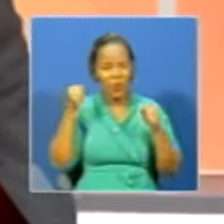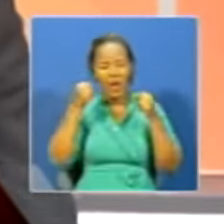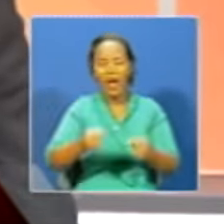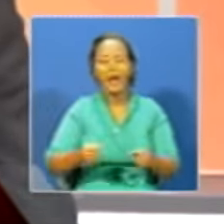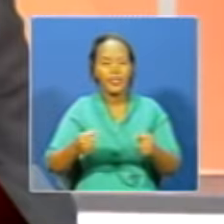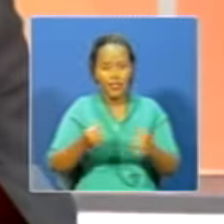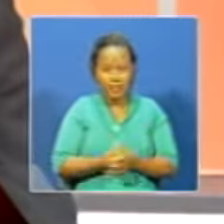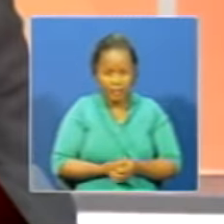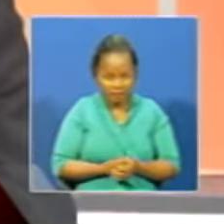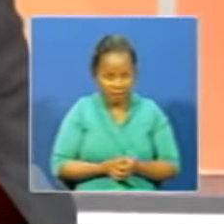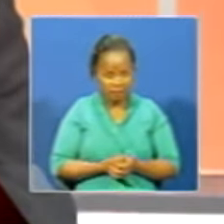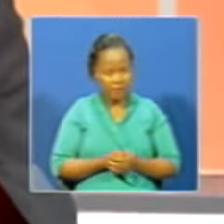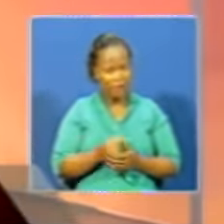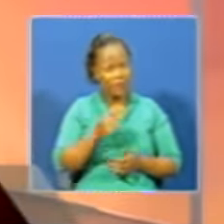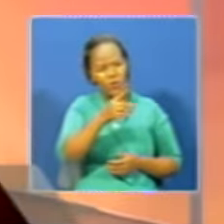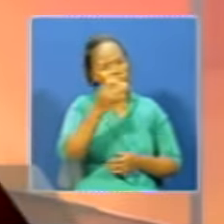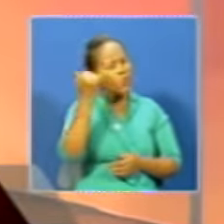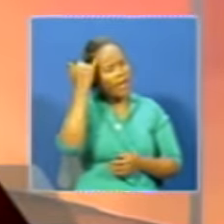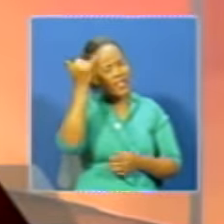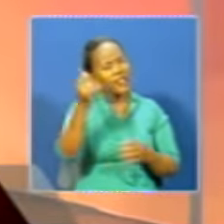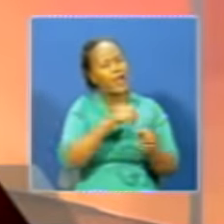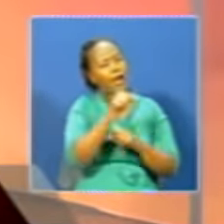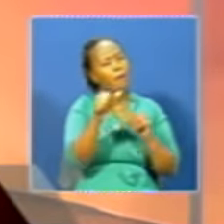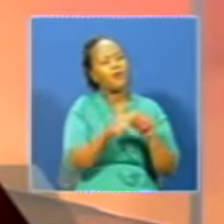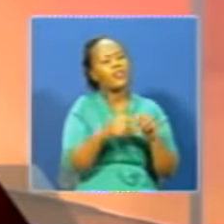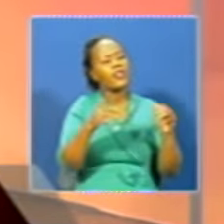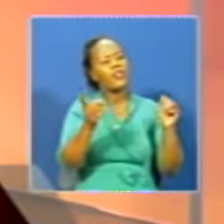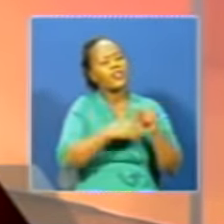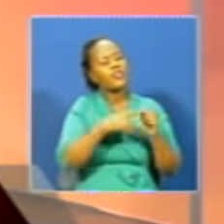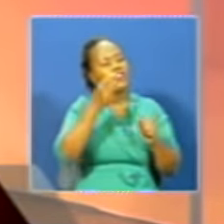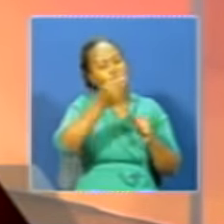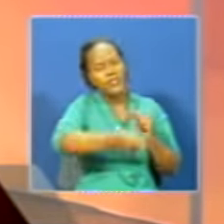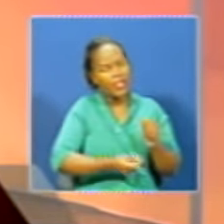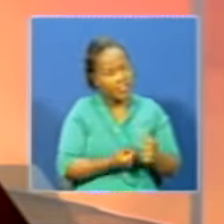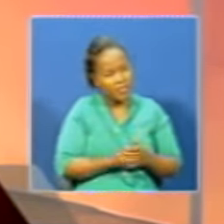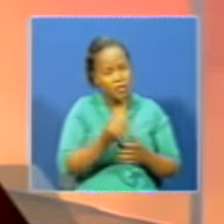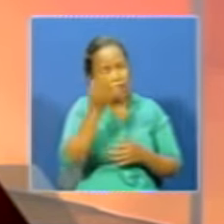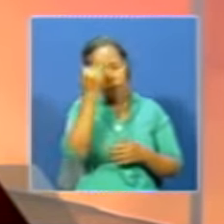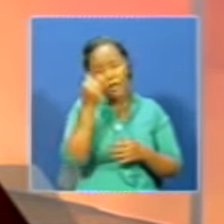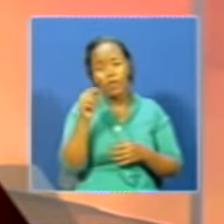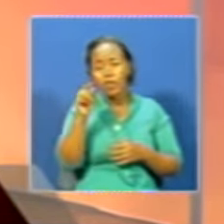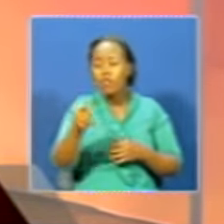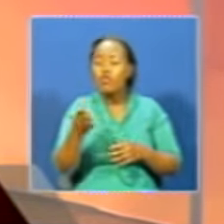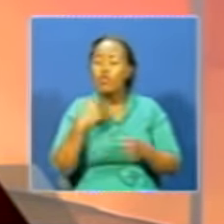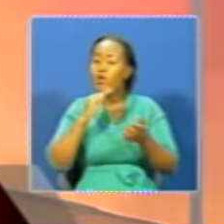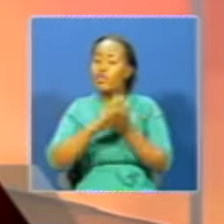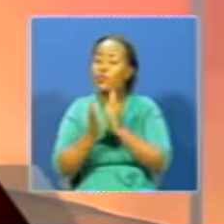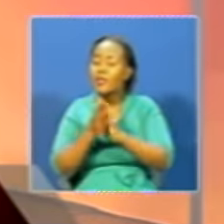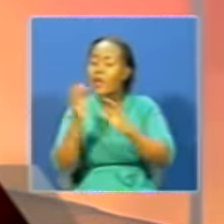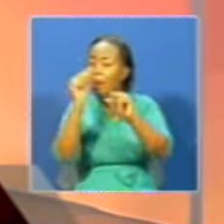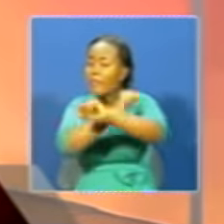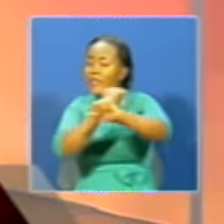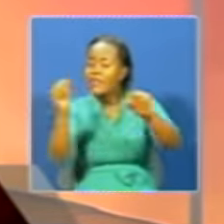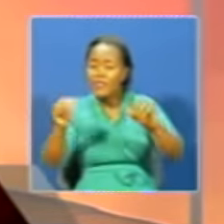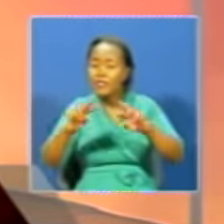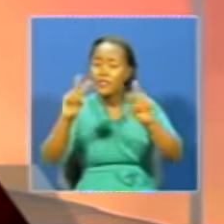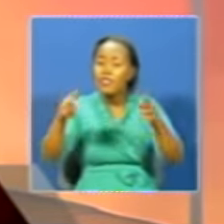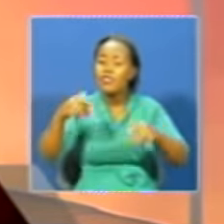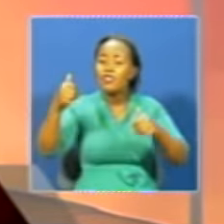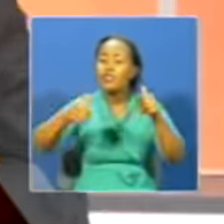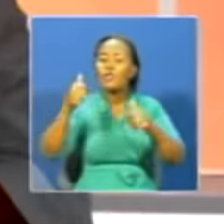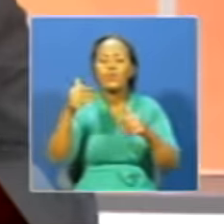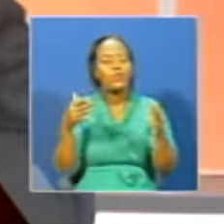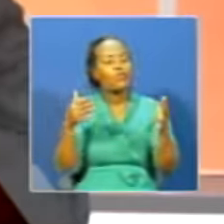on the question of the six judges? Because you want to be president. Yes. These are issues that in the event you... Yeah?